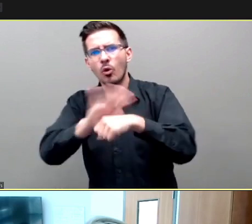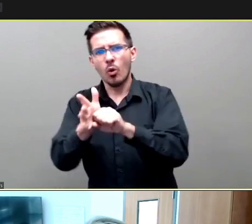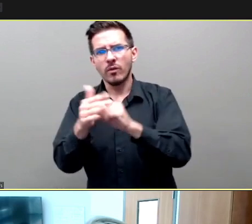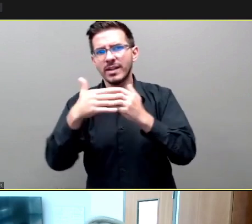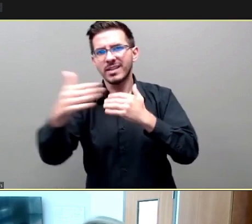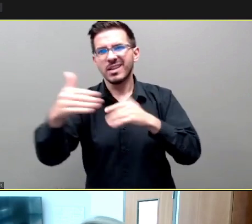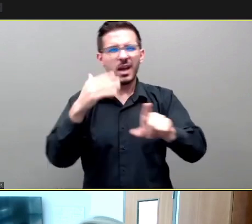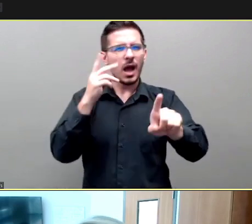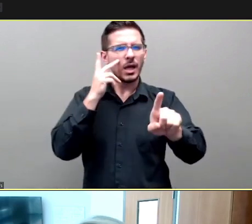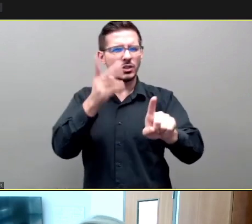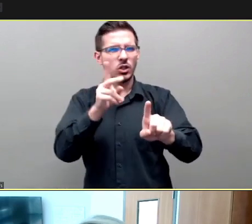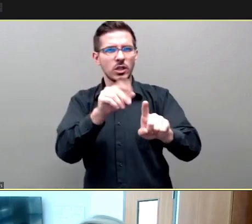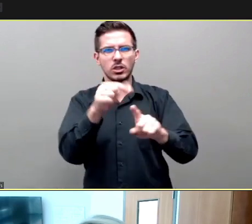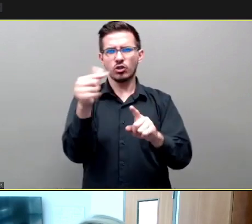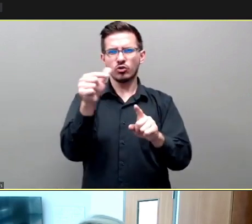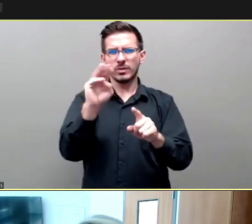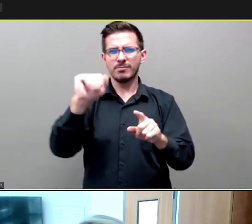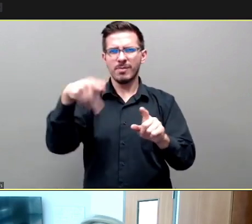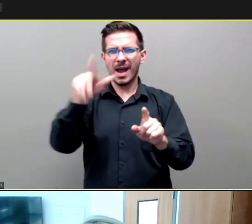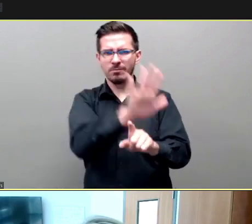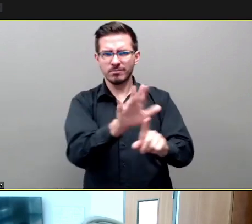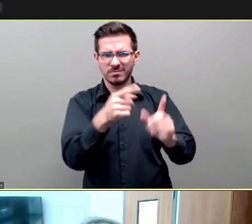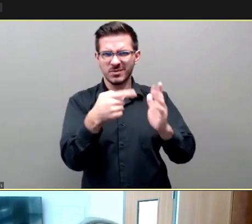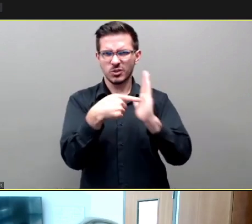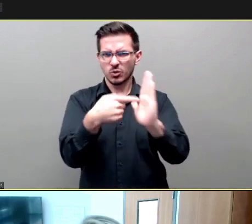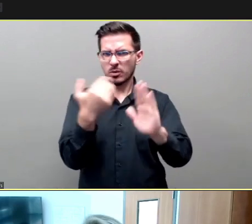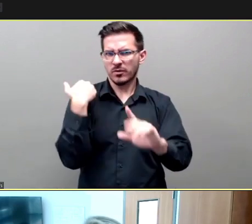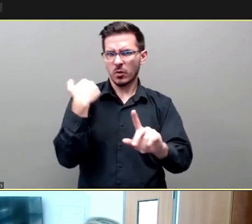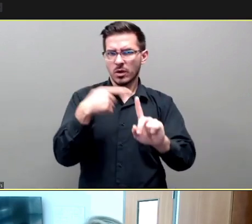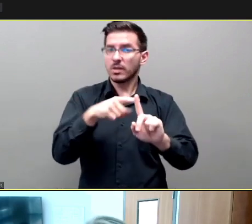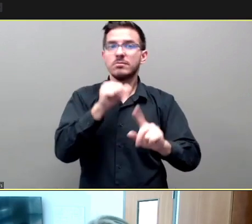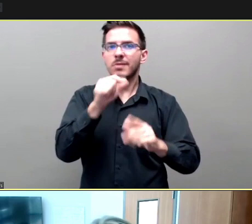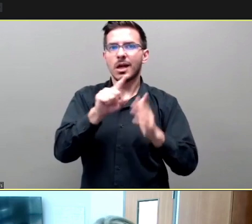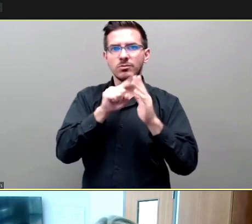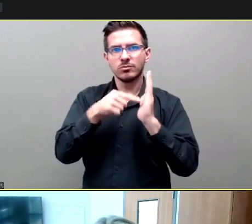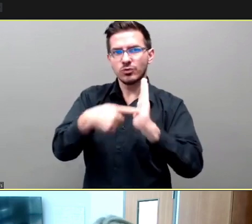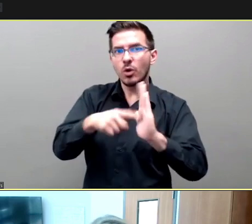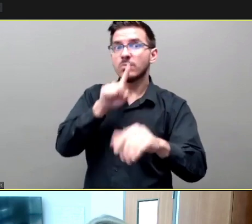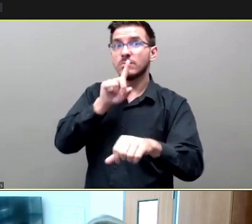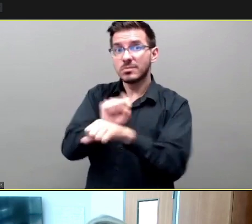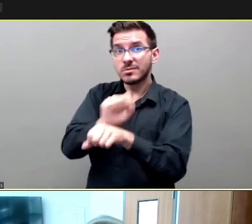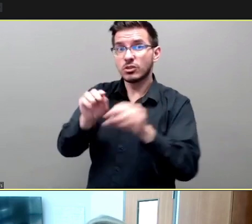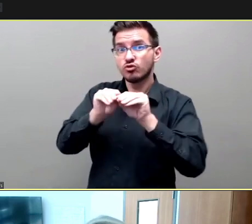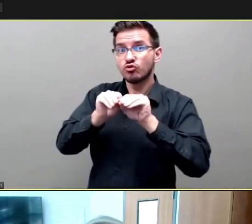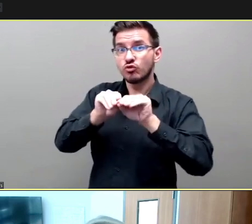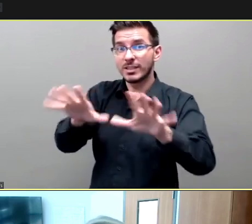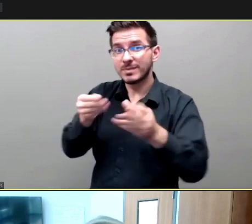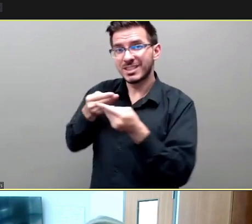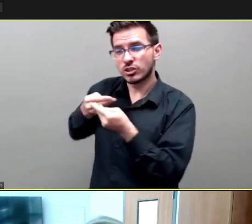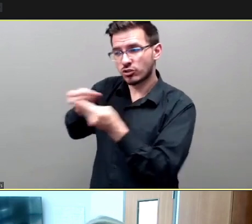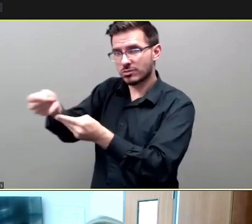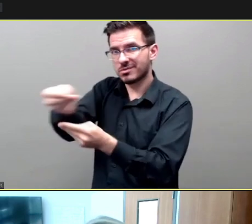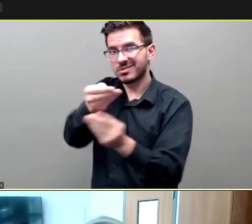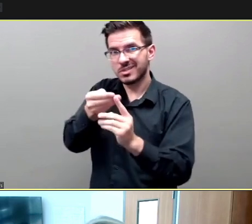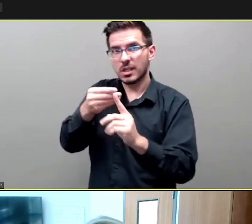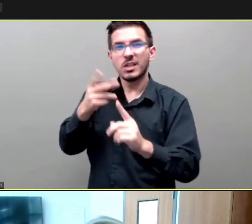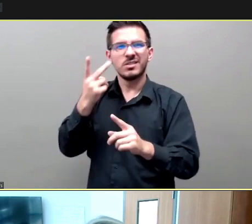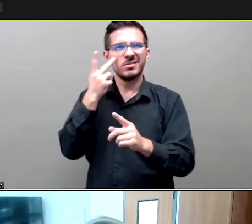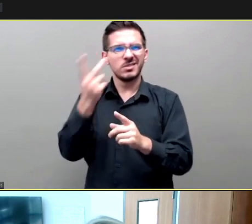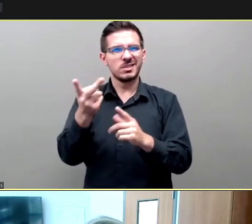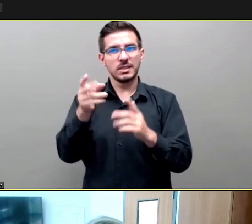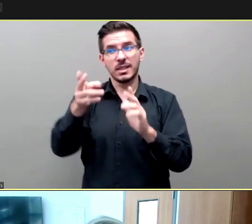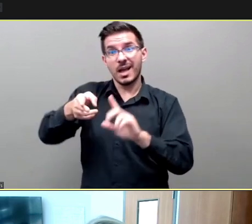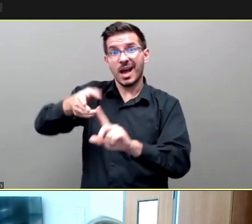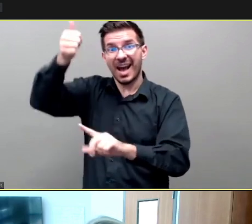you show doesn't represent the actual transmission in the streets. The transmission in the streets, as you recognize, is much higher than what's